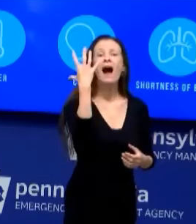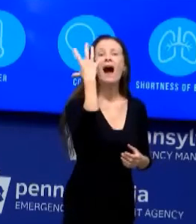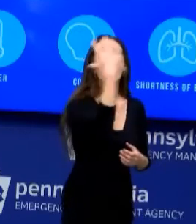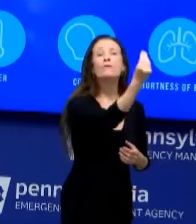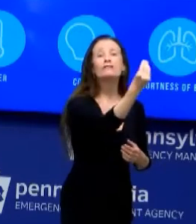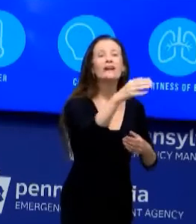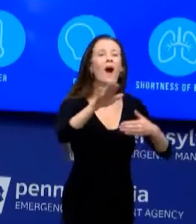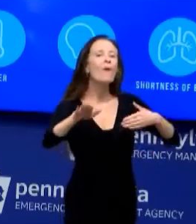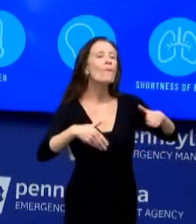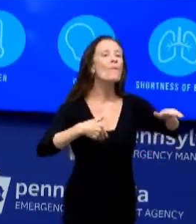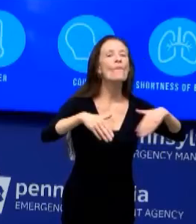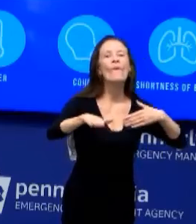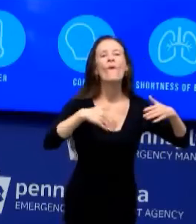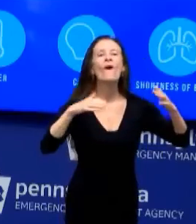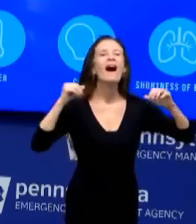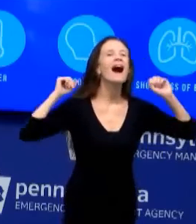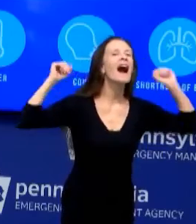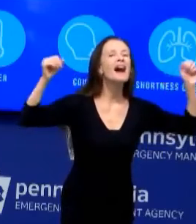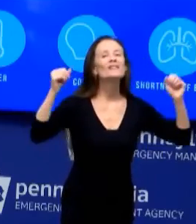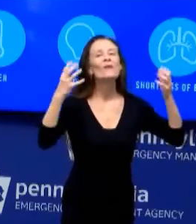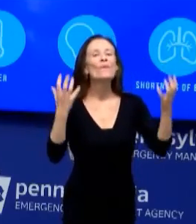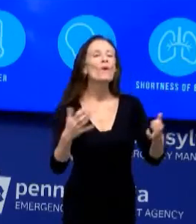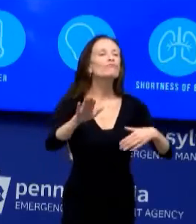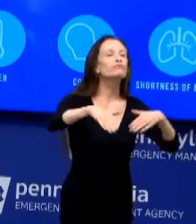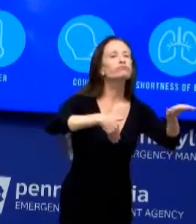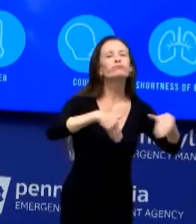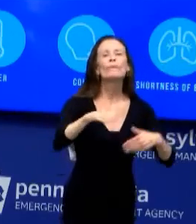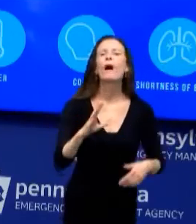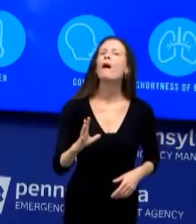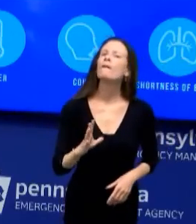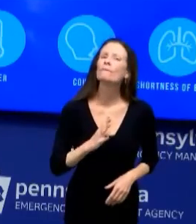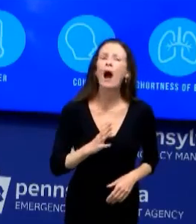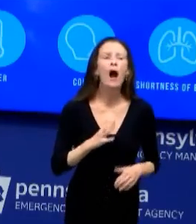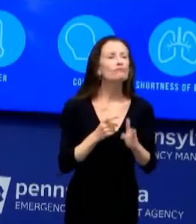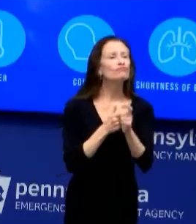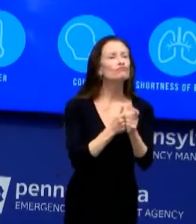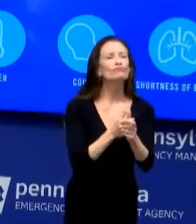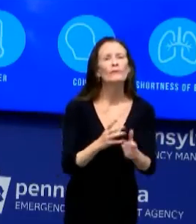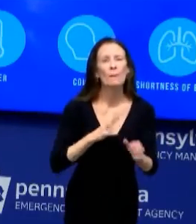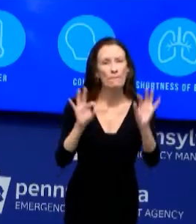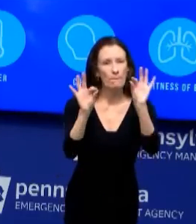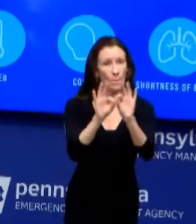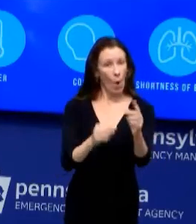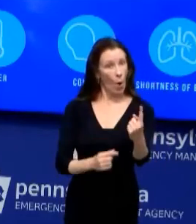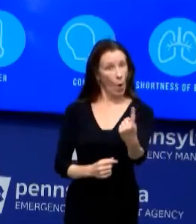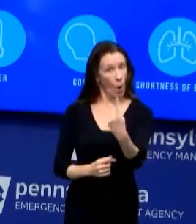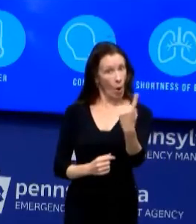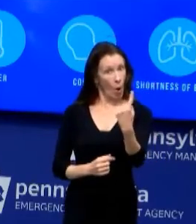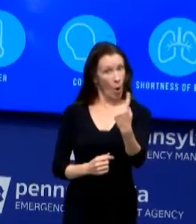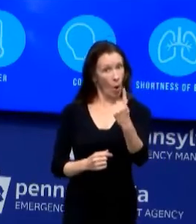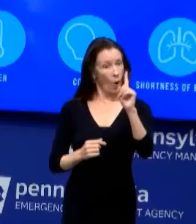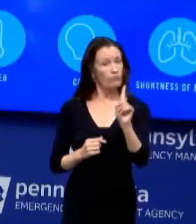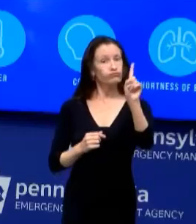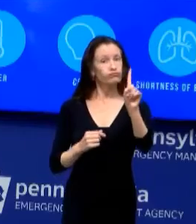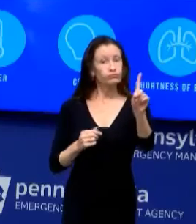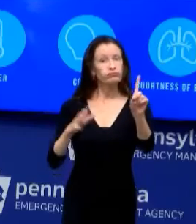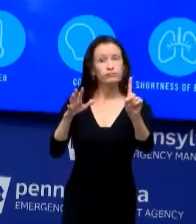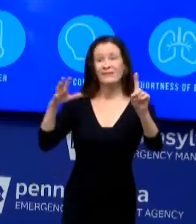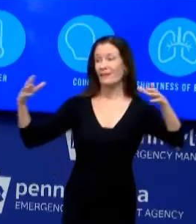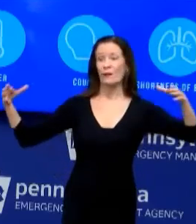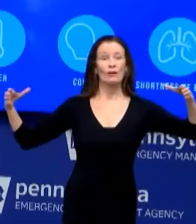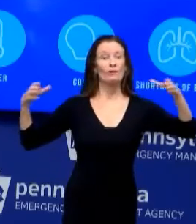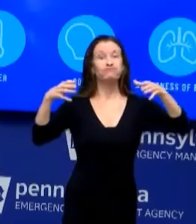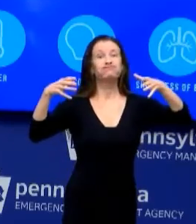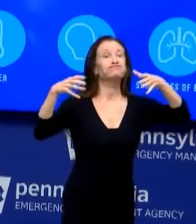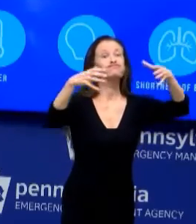going out for a walk by yourself, then that is fine, or a run or a bike ride. If you are doing that with a gathering of people, then